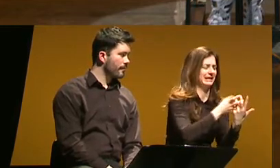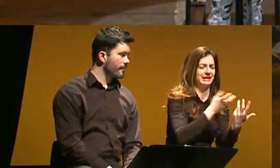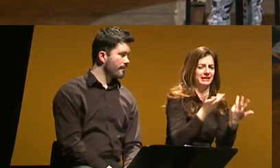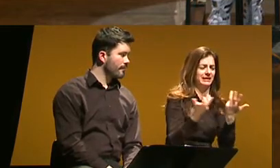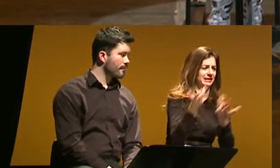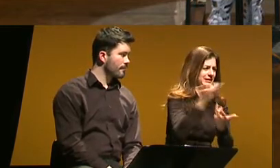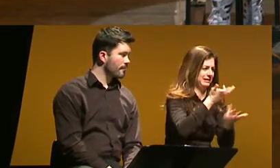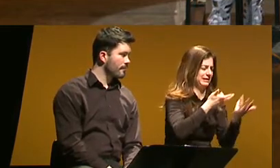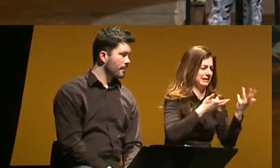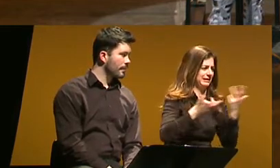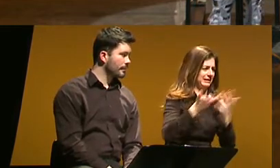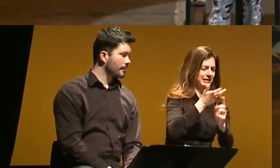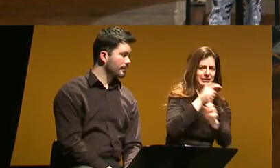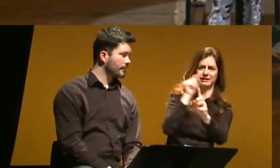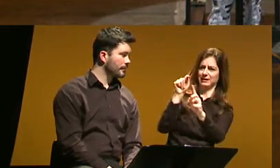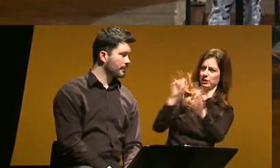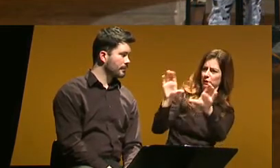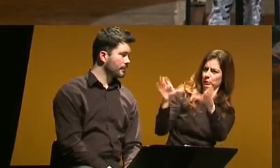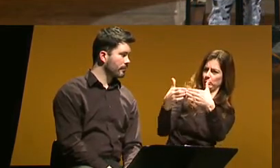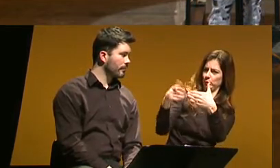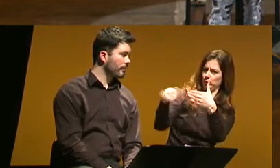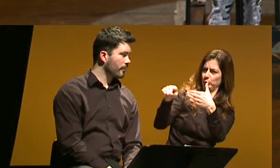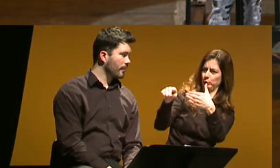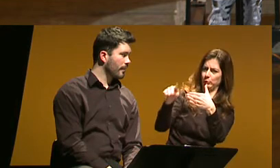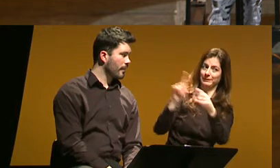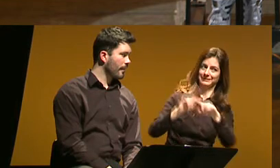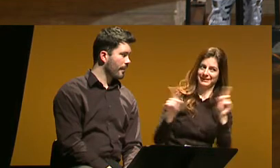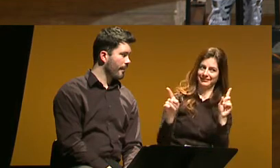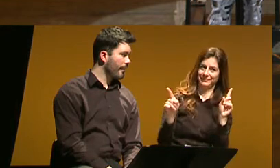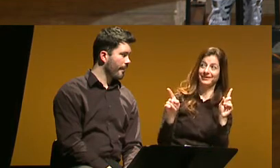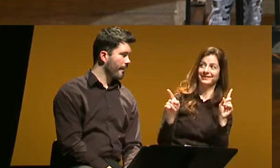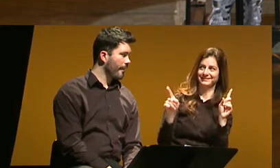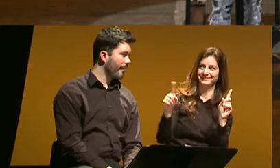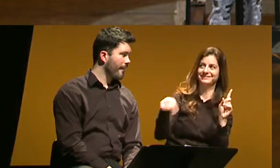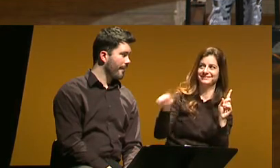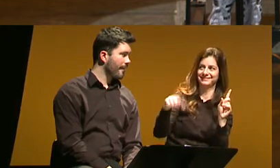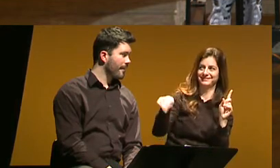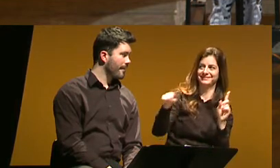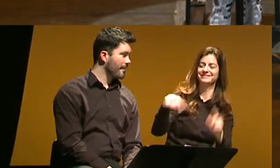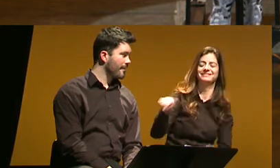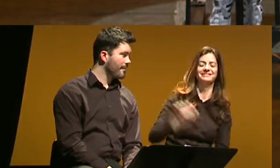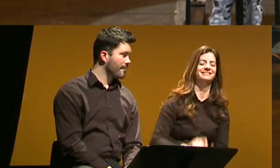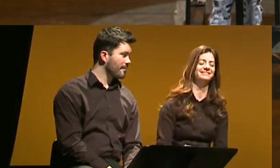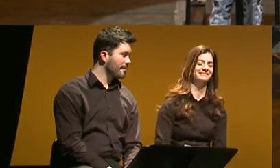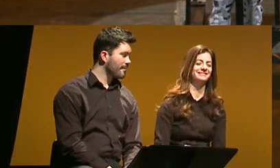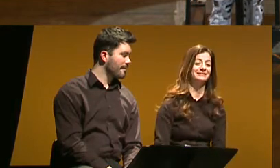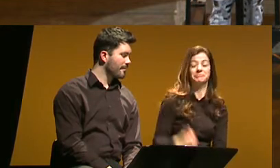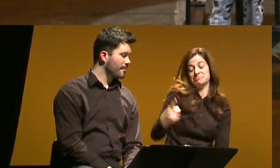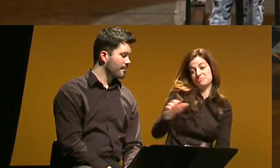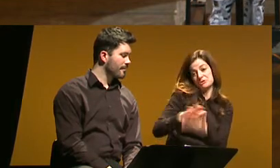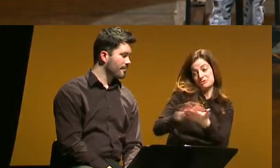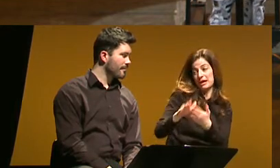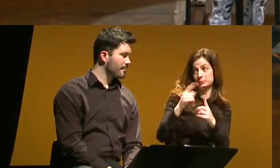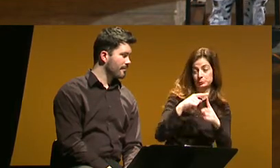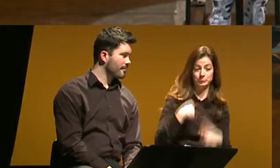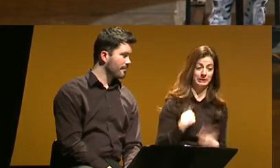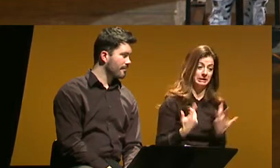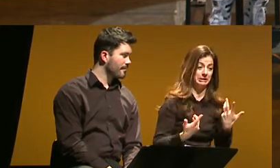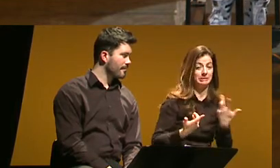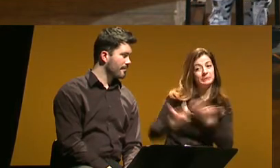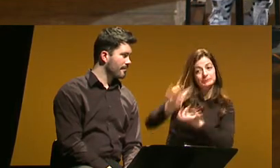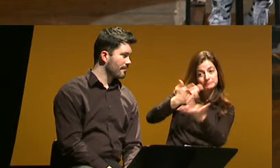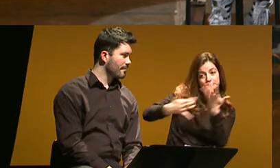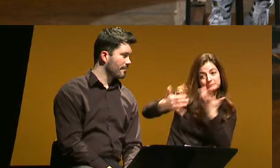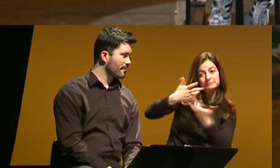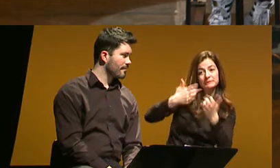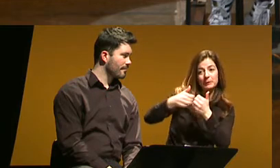belong. There's another group of kids that don't fit in anywhere. The Misfits. But they're really nice to me. I start hanging out with